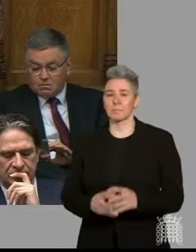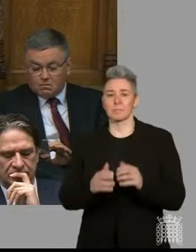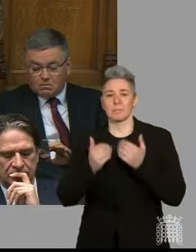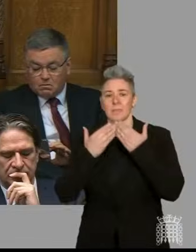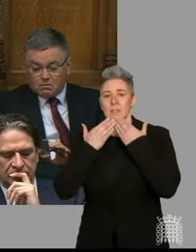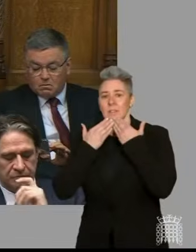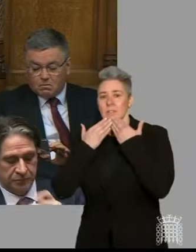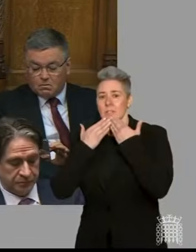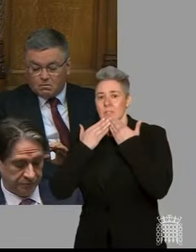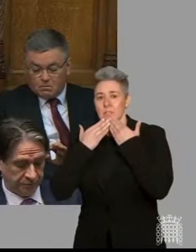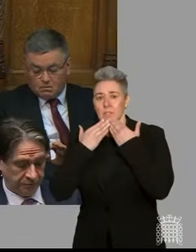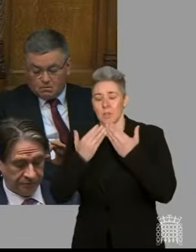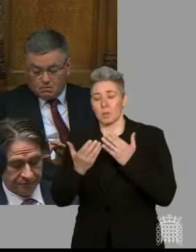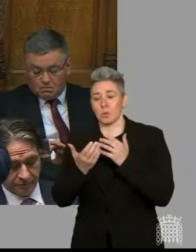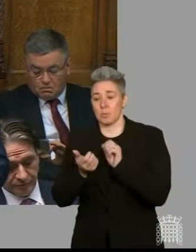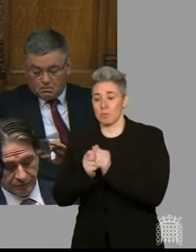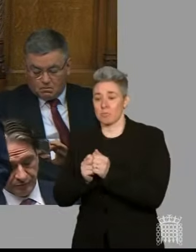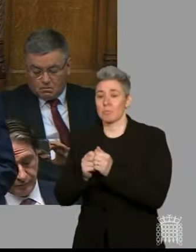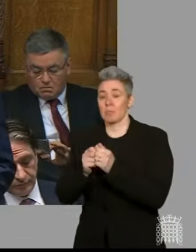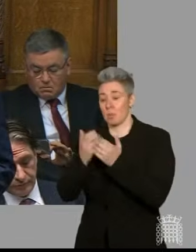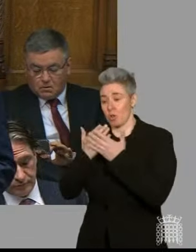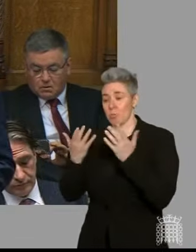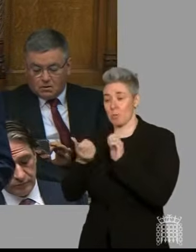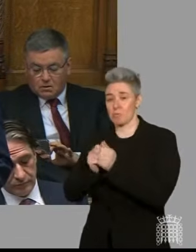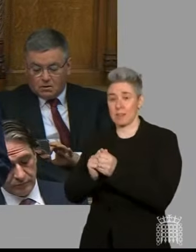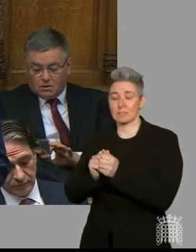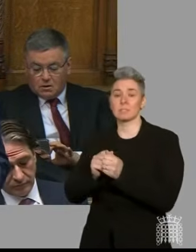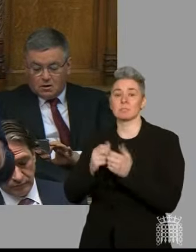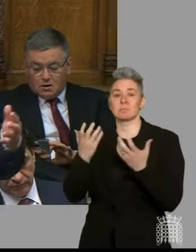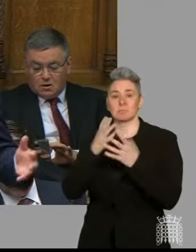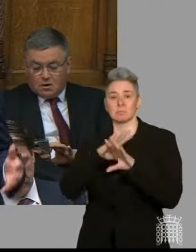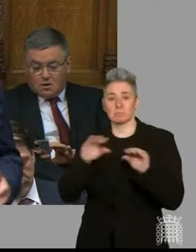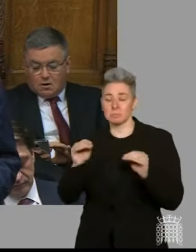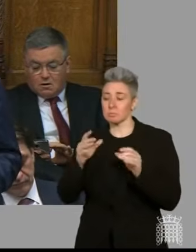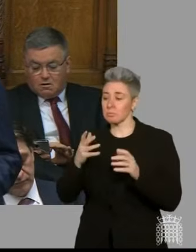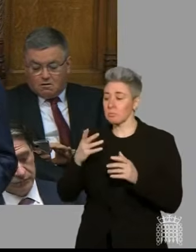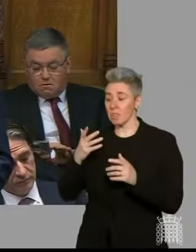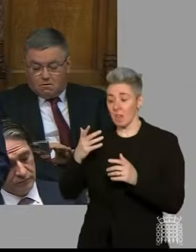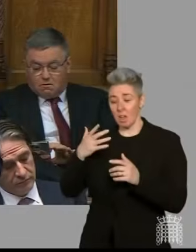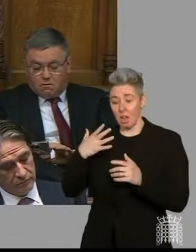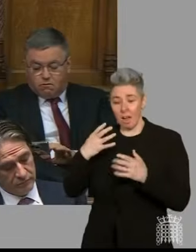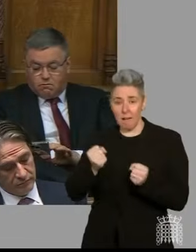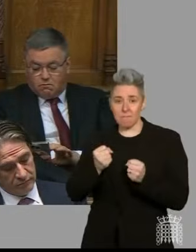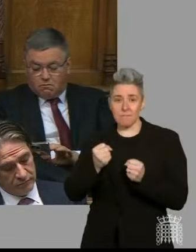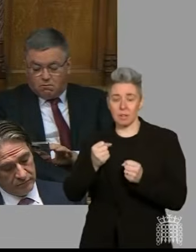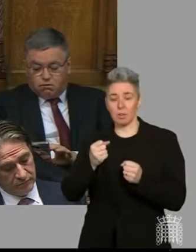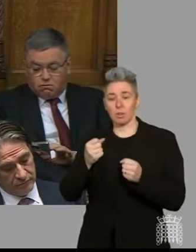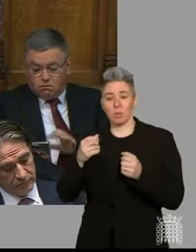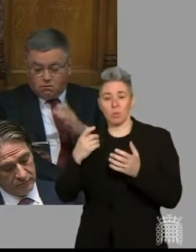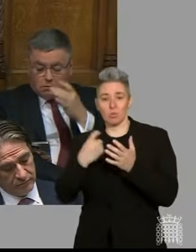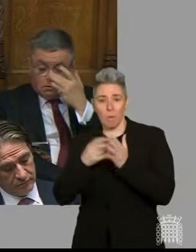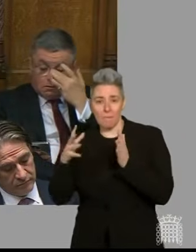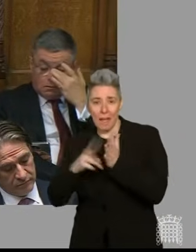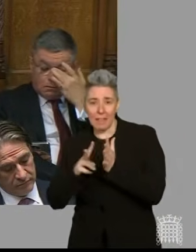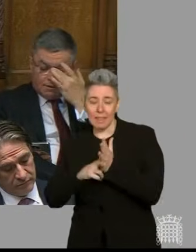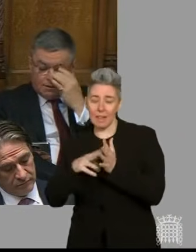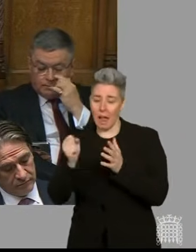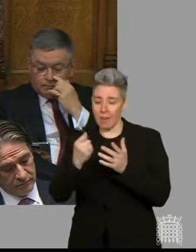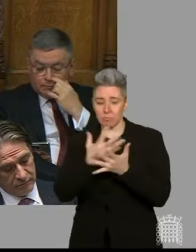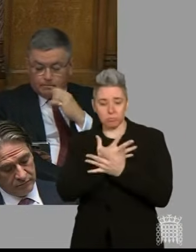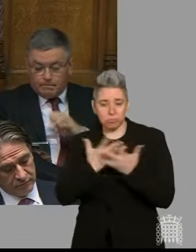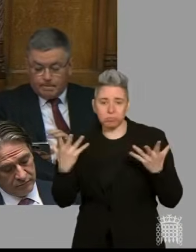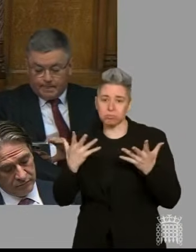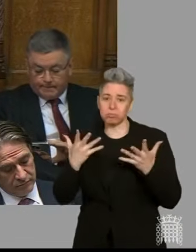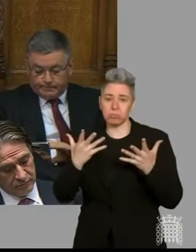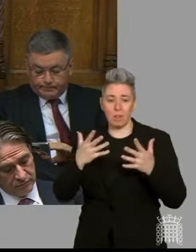million for hospital reconfiguration, £150 million for flood defences, no fewer than 11 schools being remodelled or rebuilt as